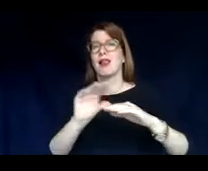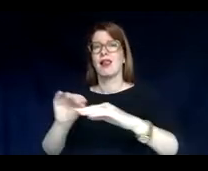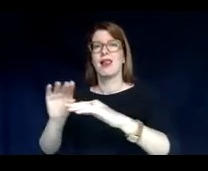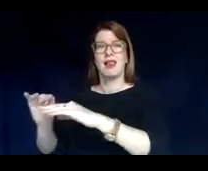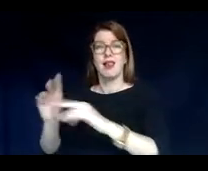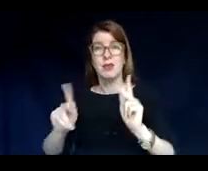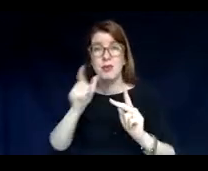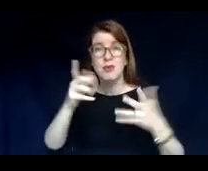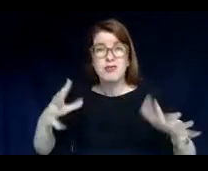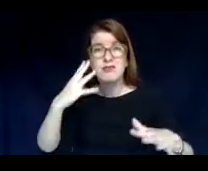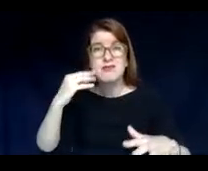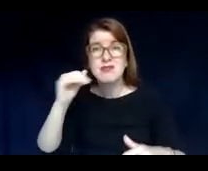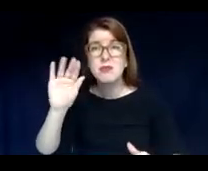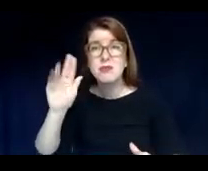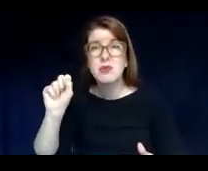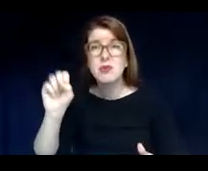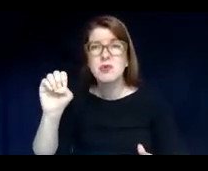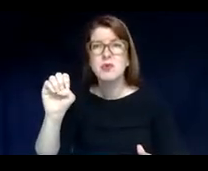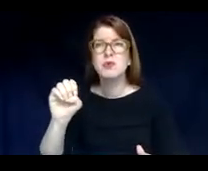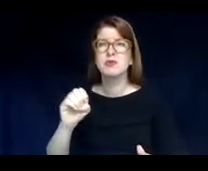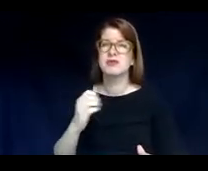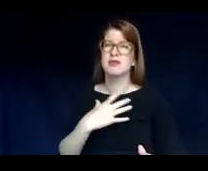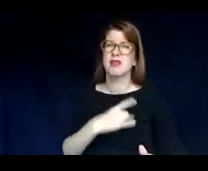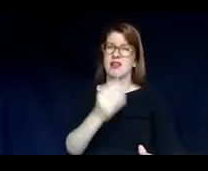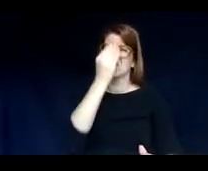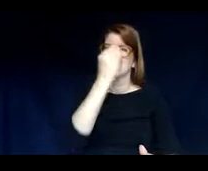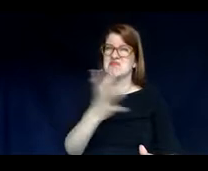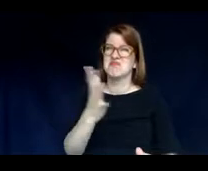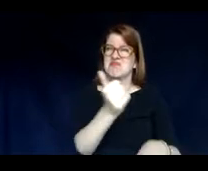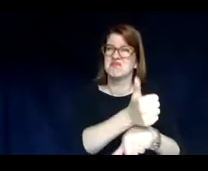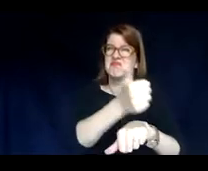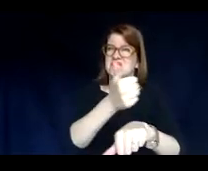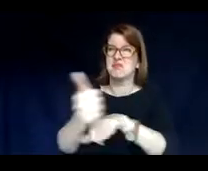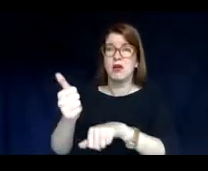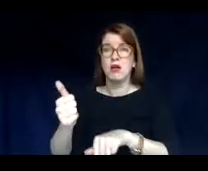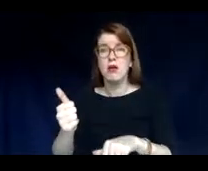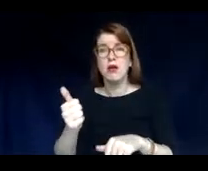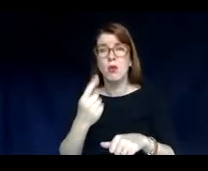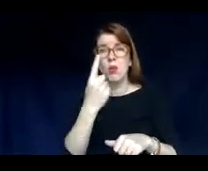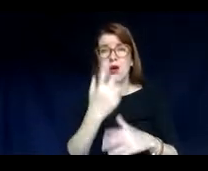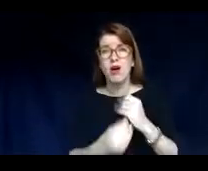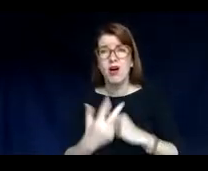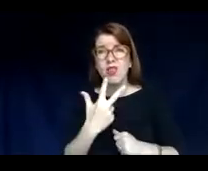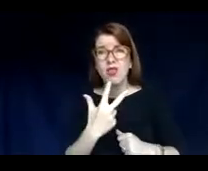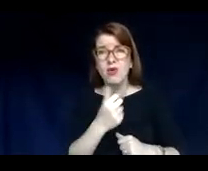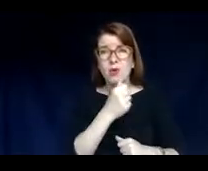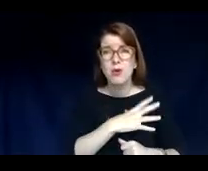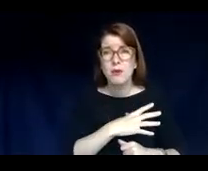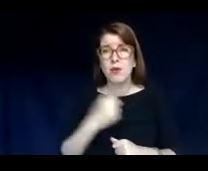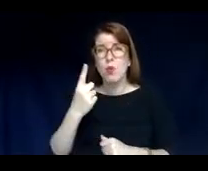and be silent. And the numbers are staggering. It's 1 out of every 3 women and 1 out of every 4 men in today's day and